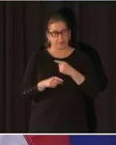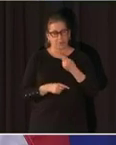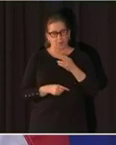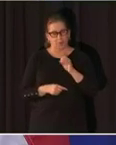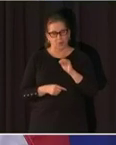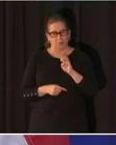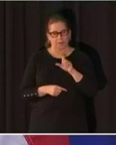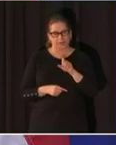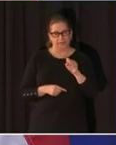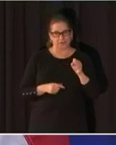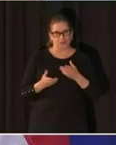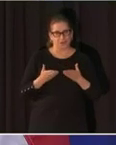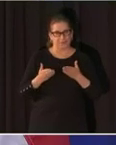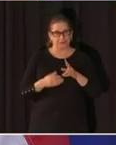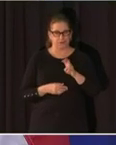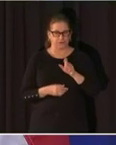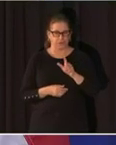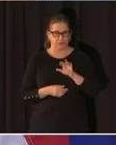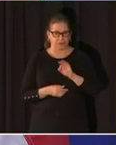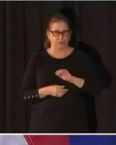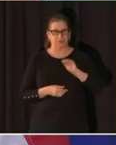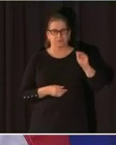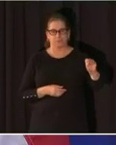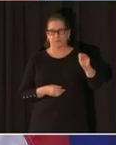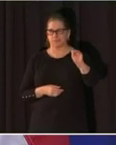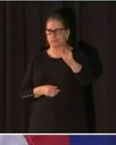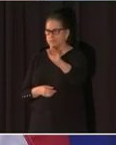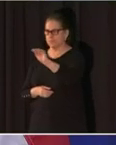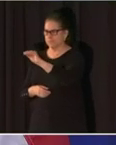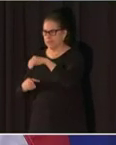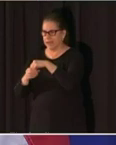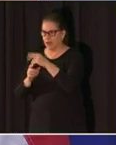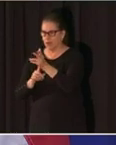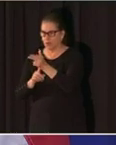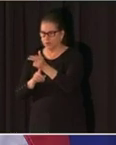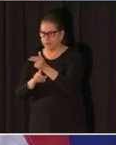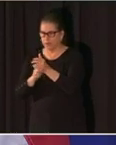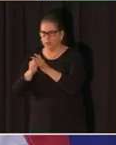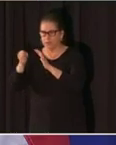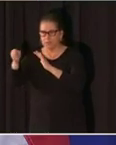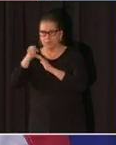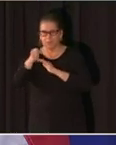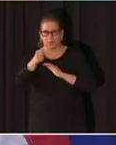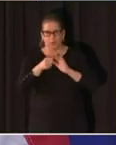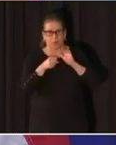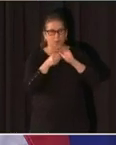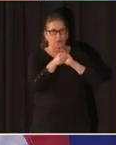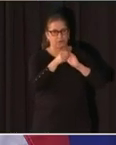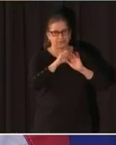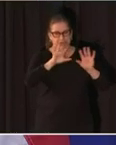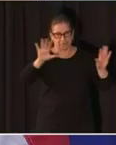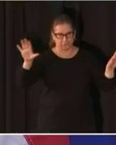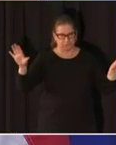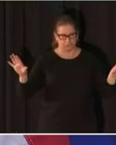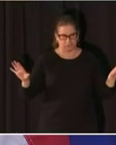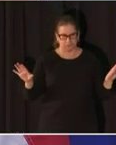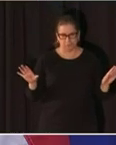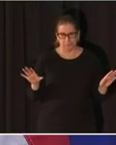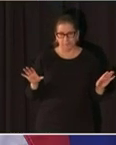you see there that we have tested and found positive 62